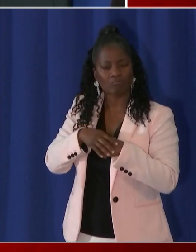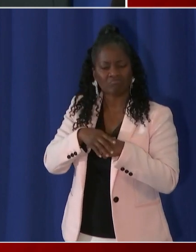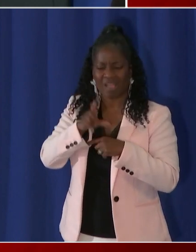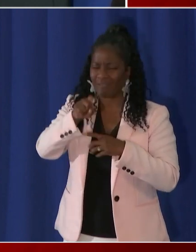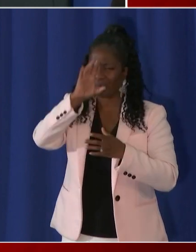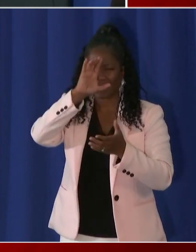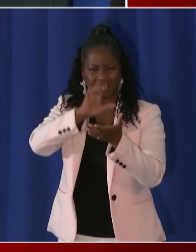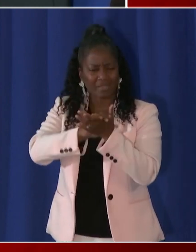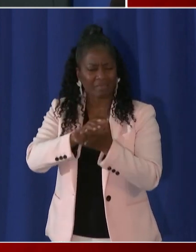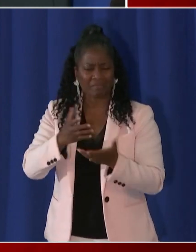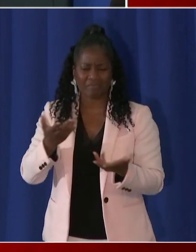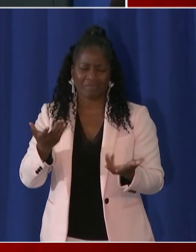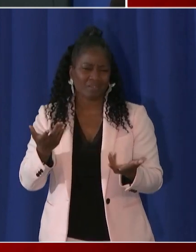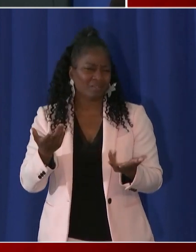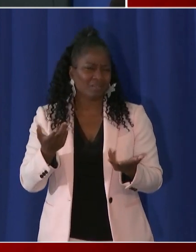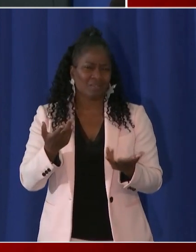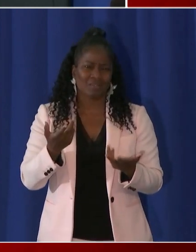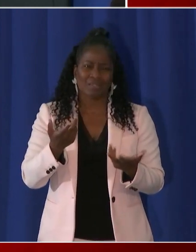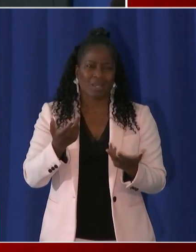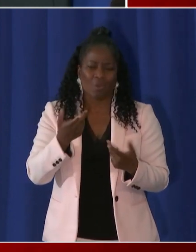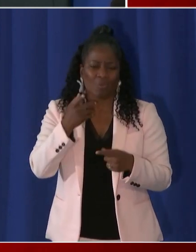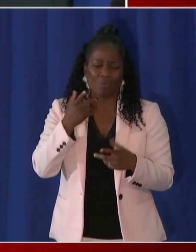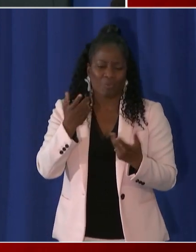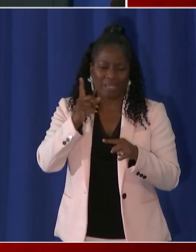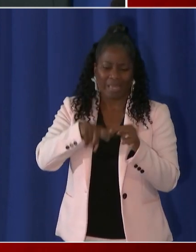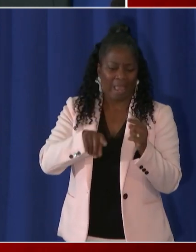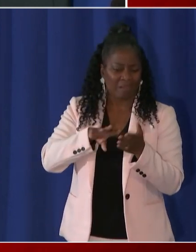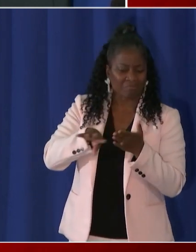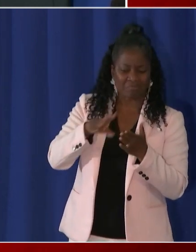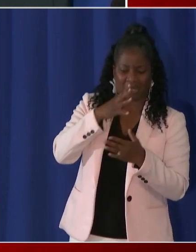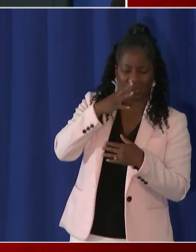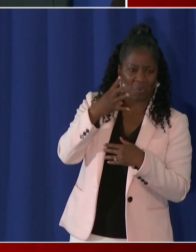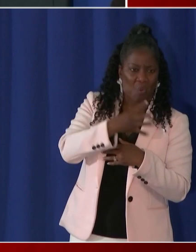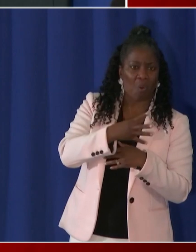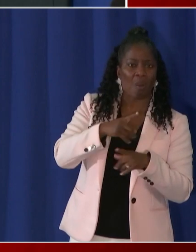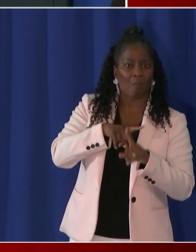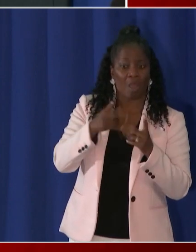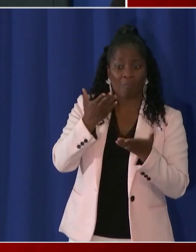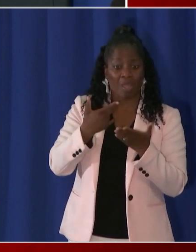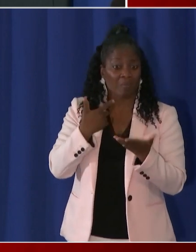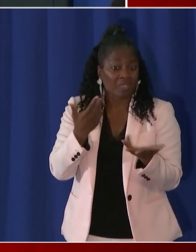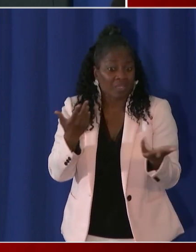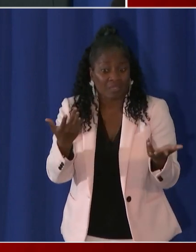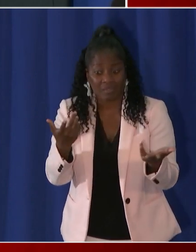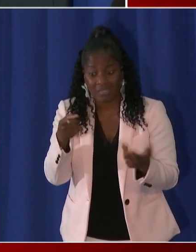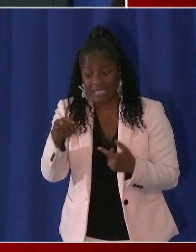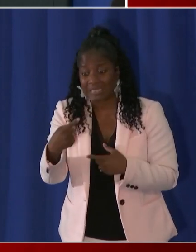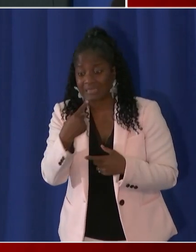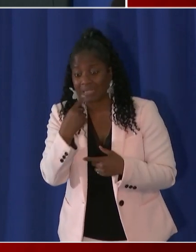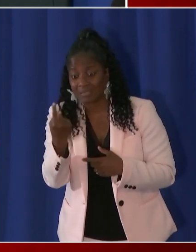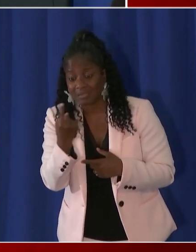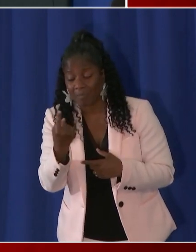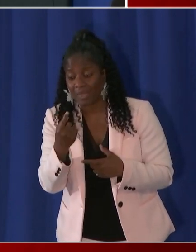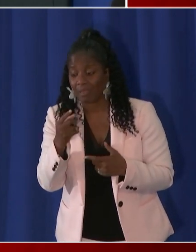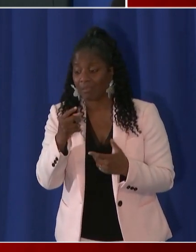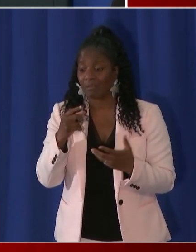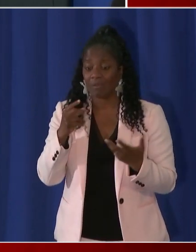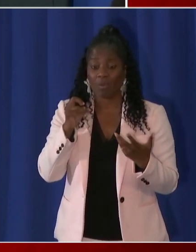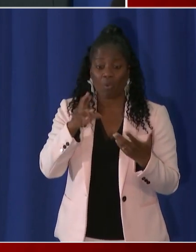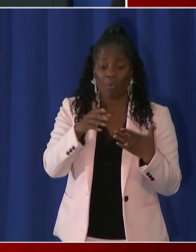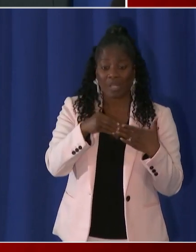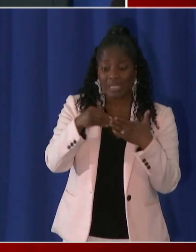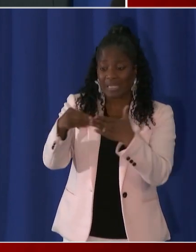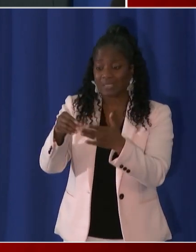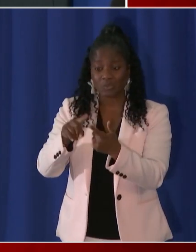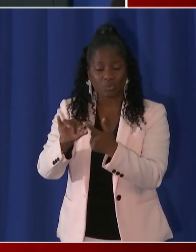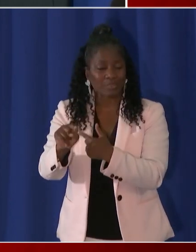believe that, you know, that is not something that we can rule out at this point. Maybe there's a writing somewhere, you know, where he said something that will, you know, kind of